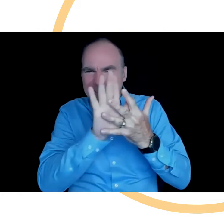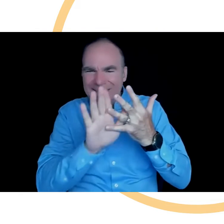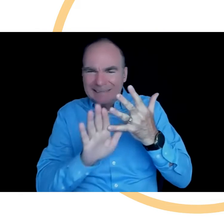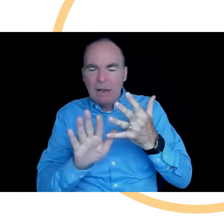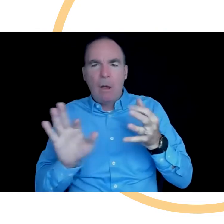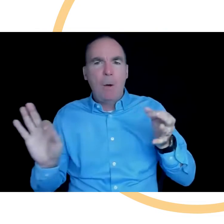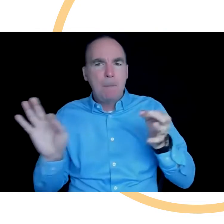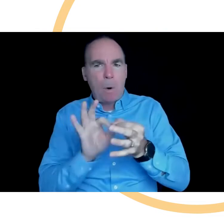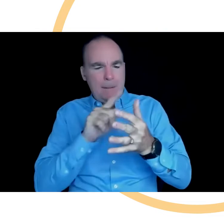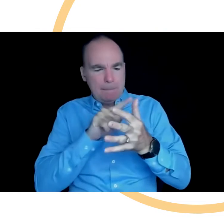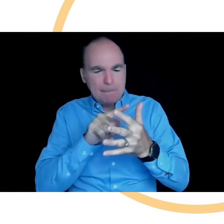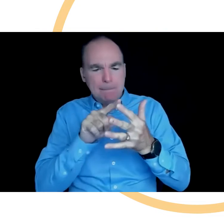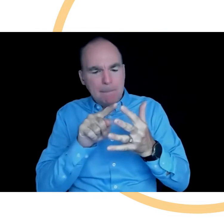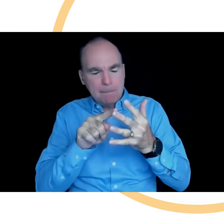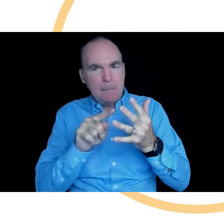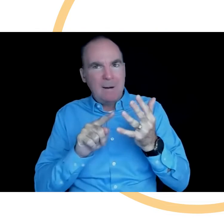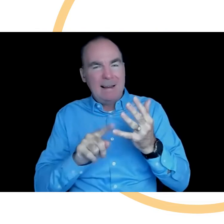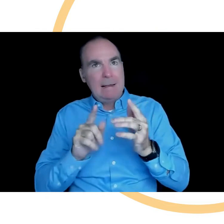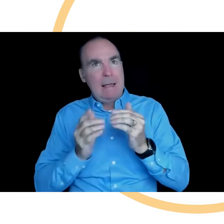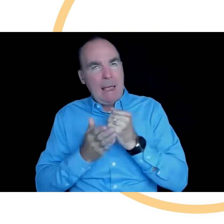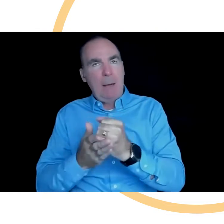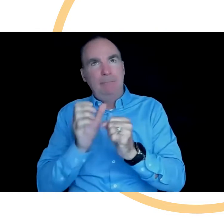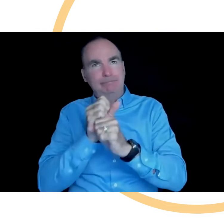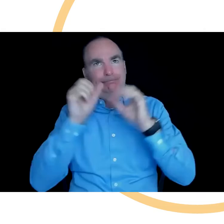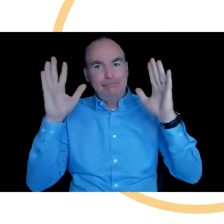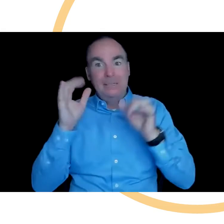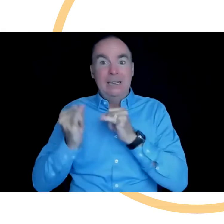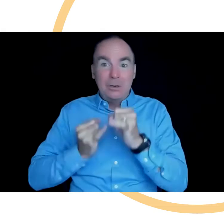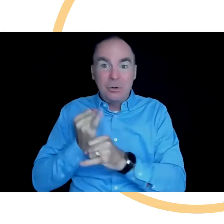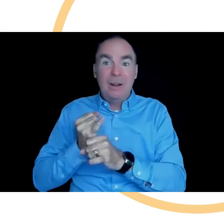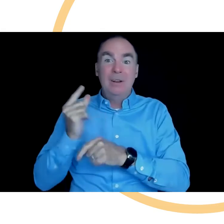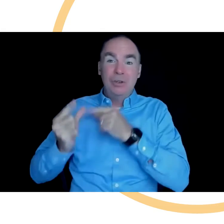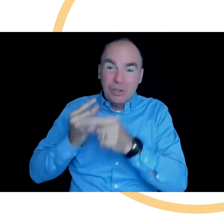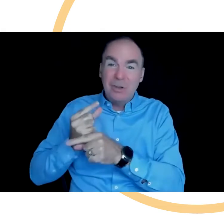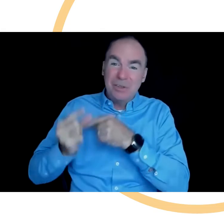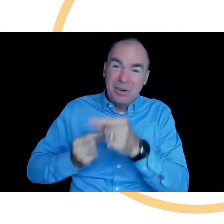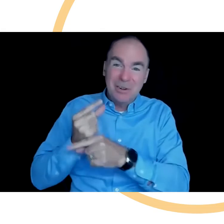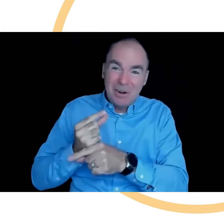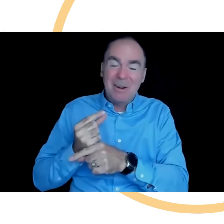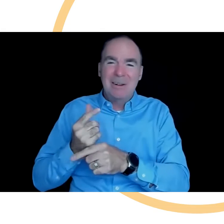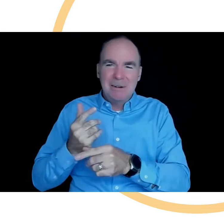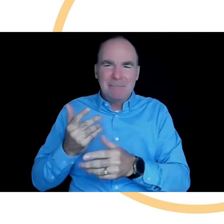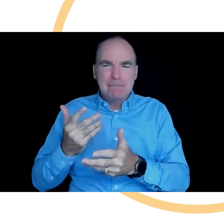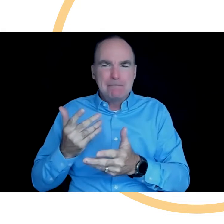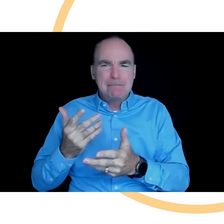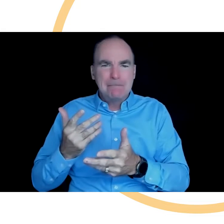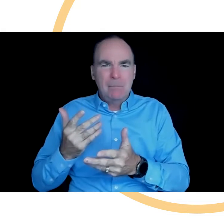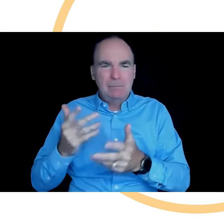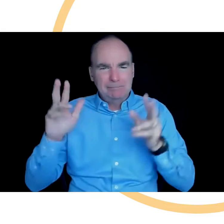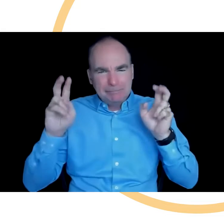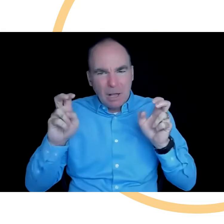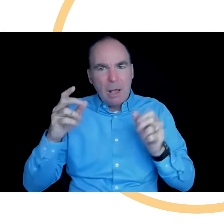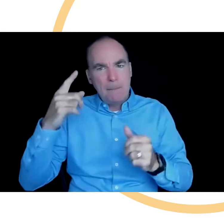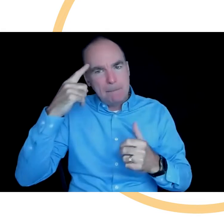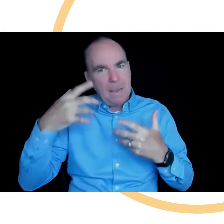to intergenerational solidarity. That is why we choose to focus this event around the topics of mental health